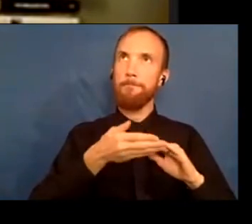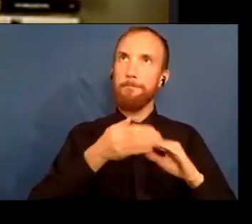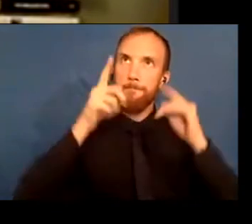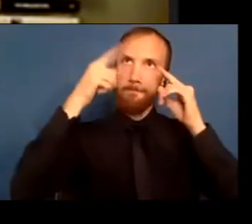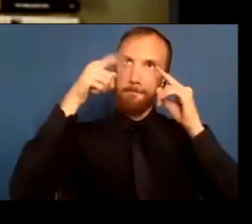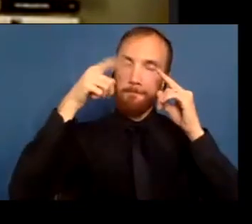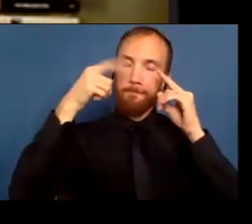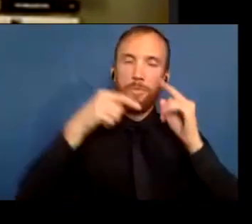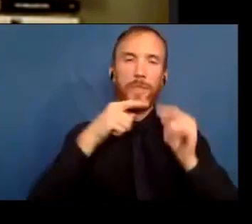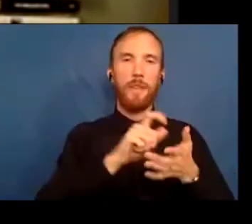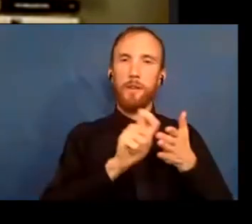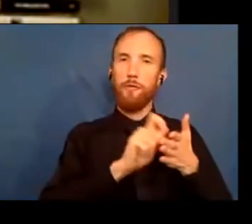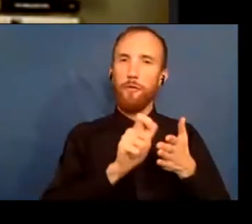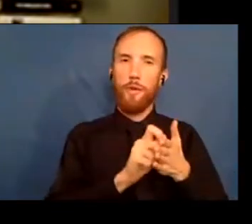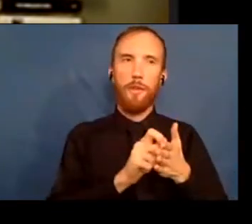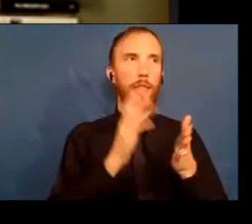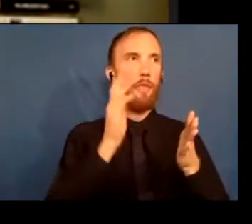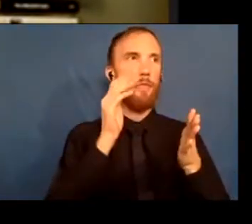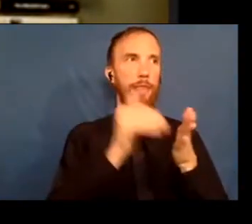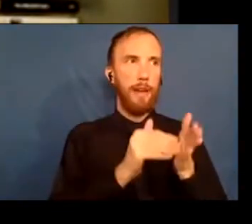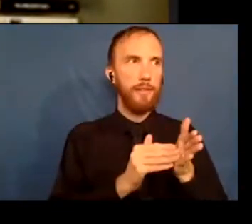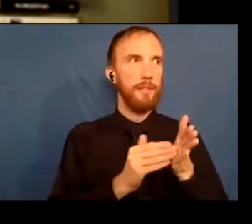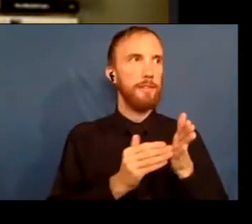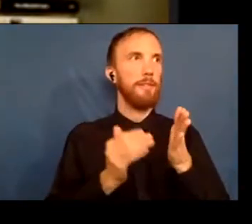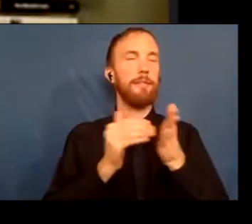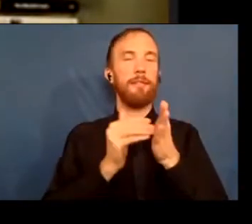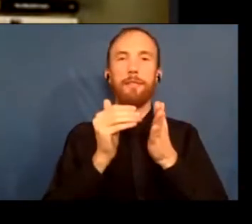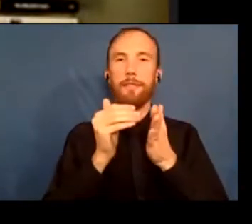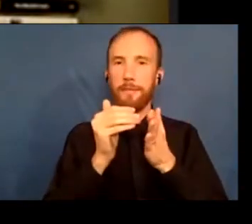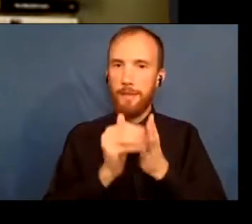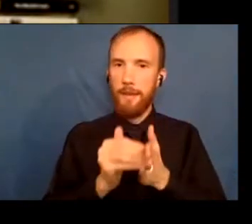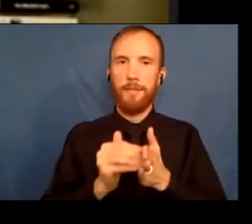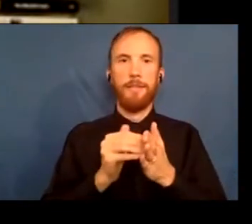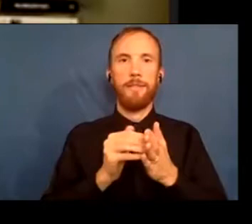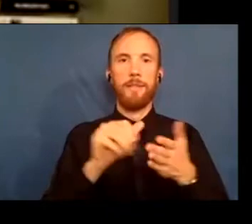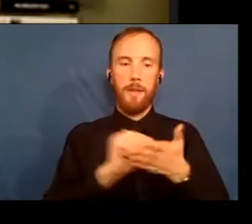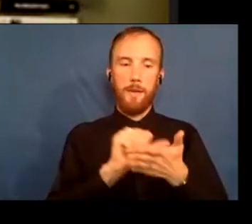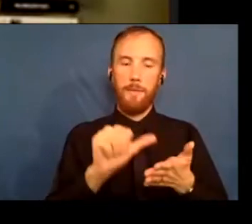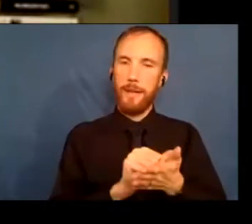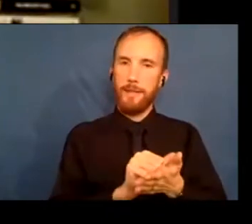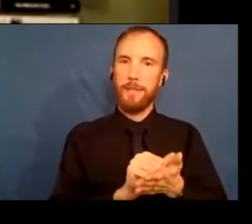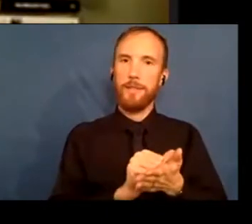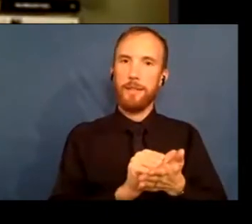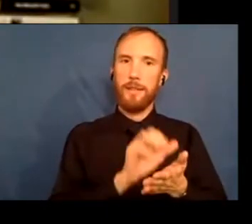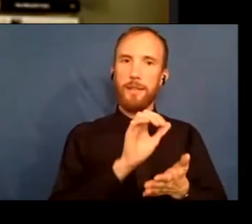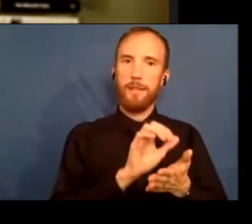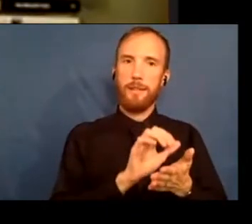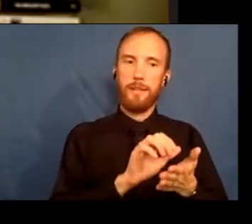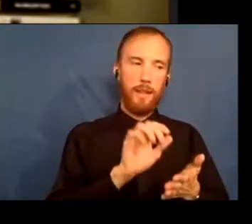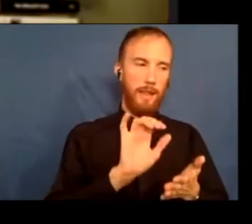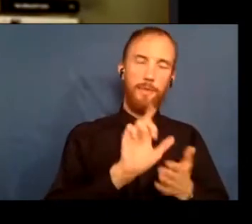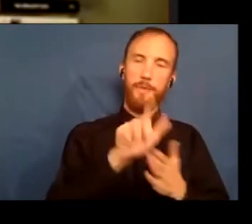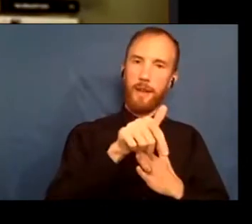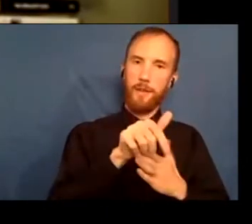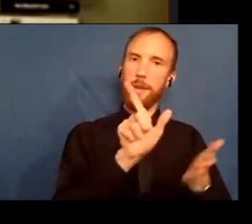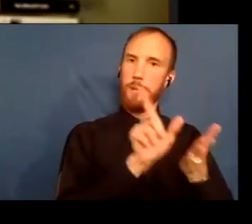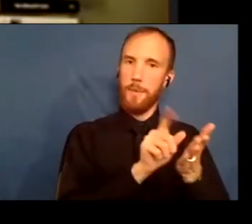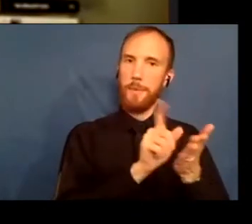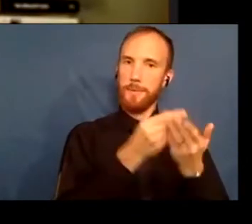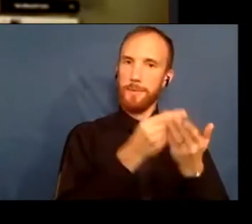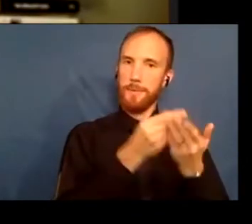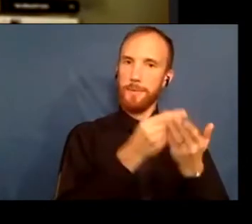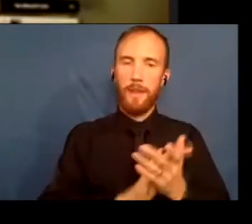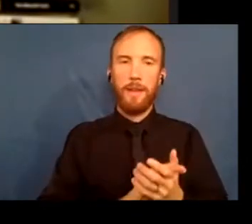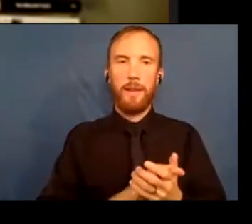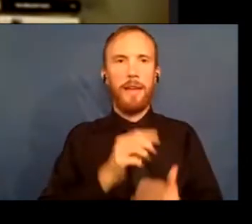of notes, which were later published as the prison notebooks. Now, what Gramsci was doing in prison was not writing about what